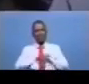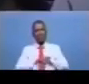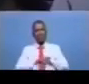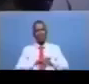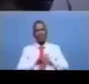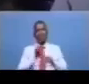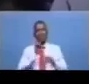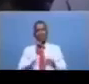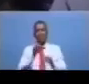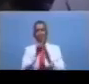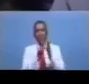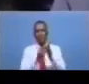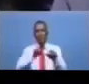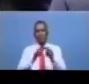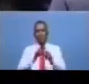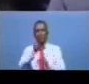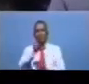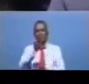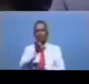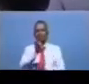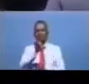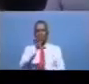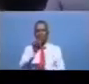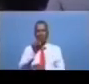Order 38, Rule